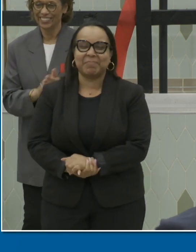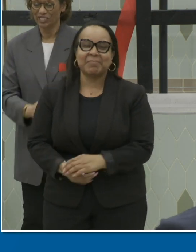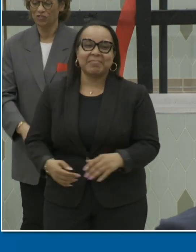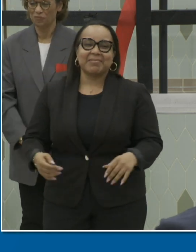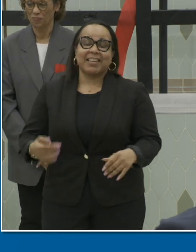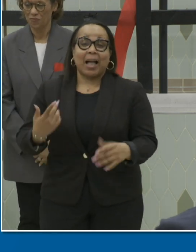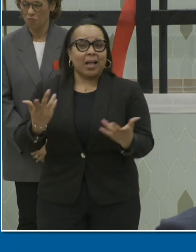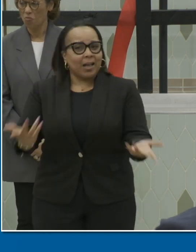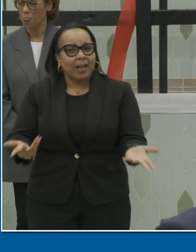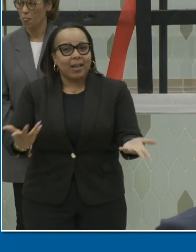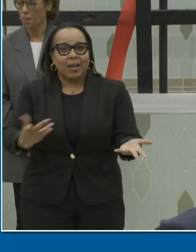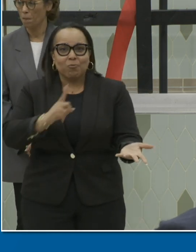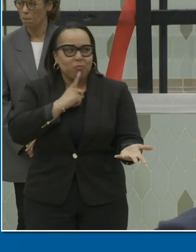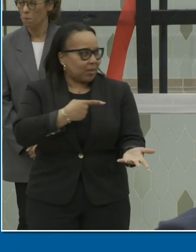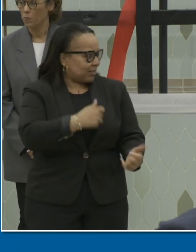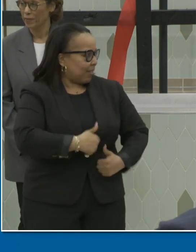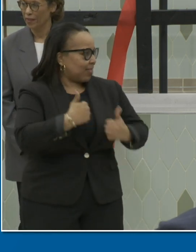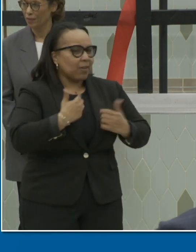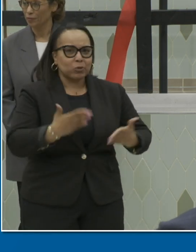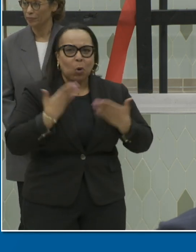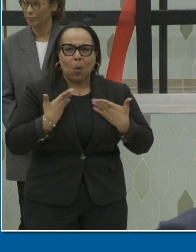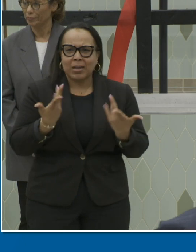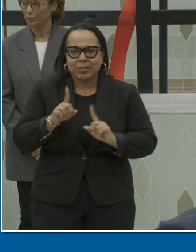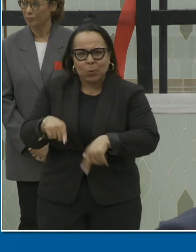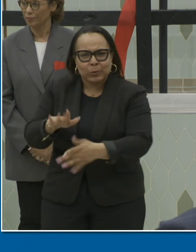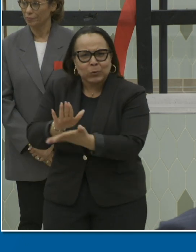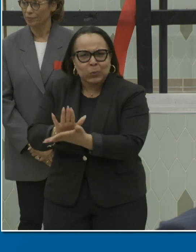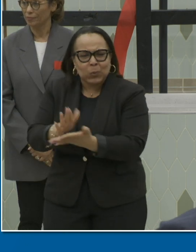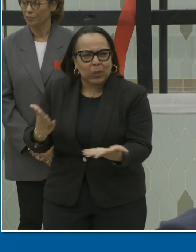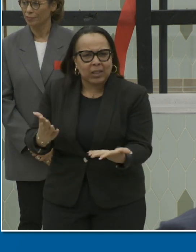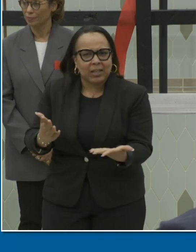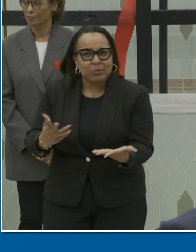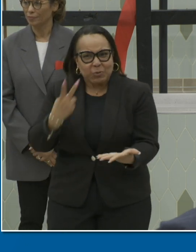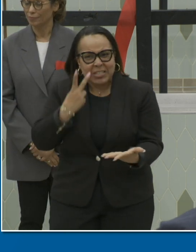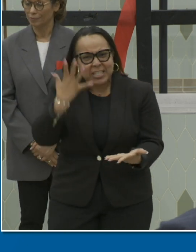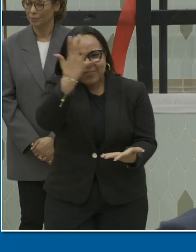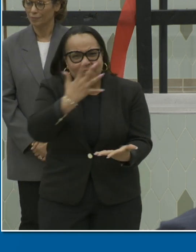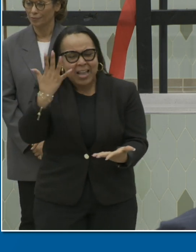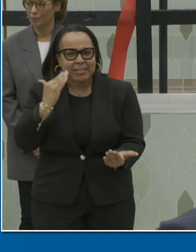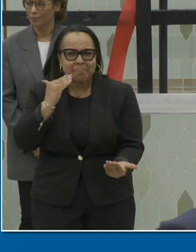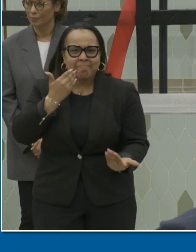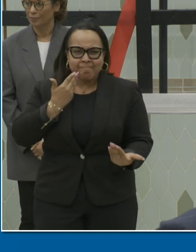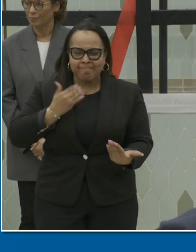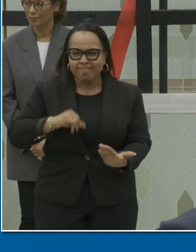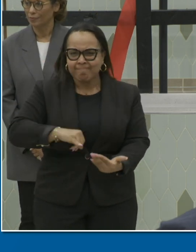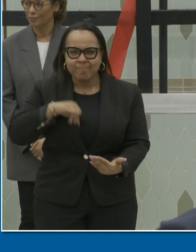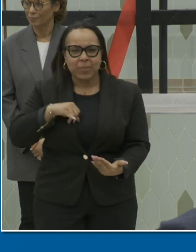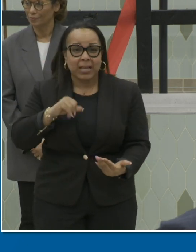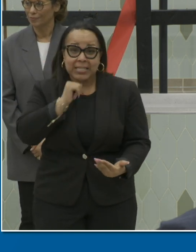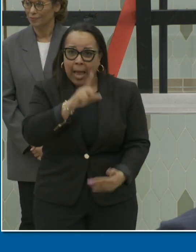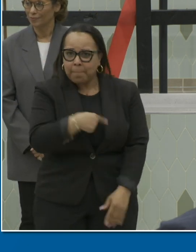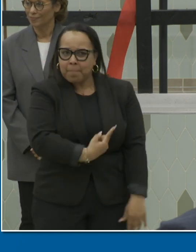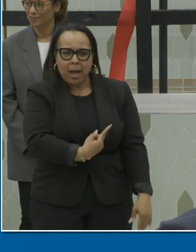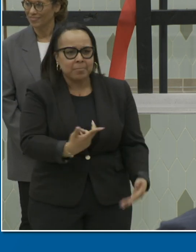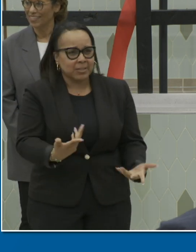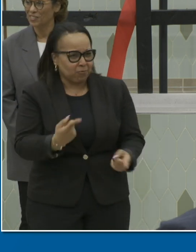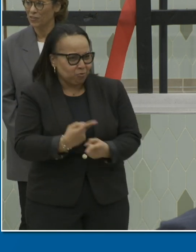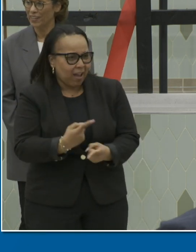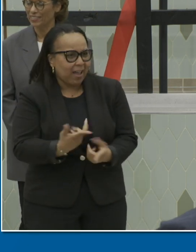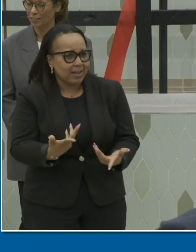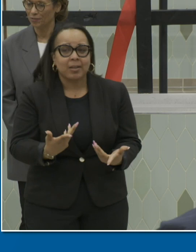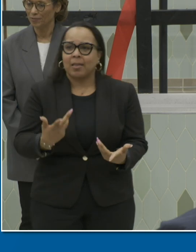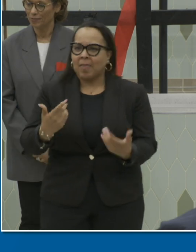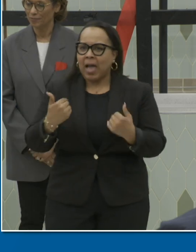I mean, it's brought joy to his life. He's going back to school. I mean, you can see it on his face. And he's not by himself,